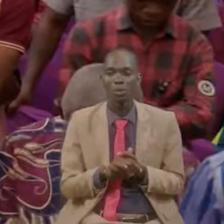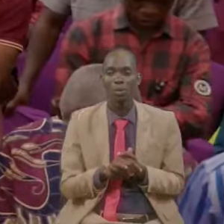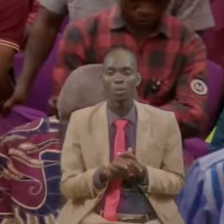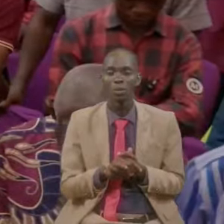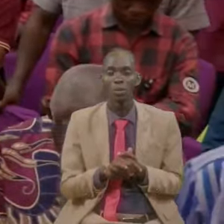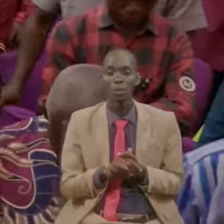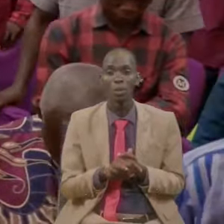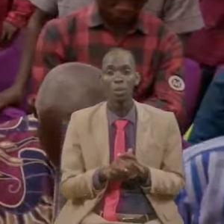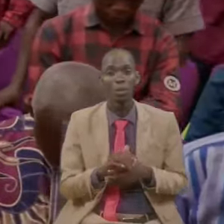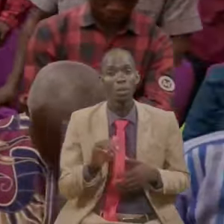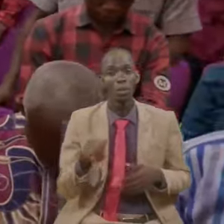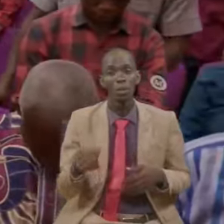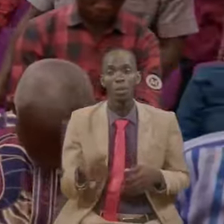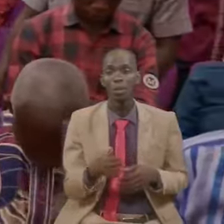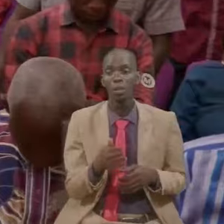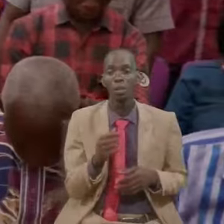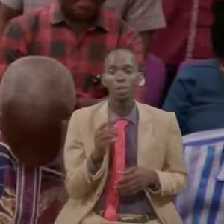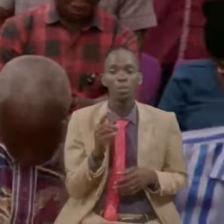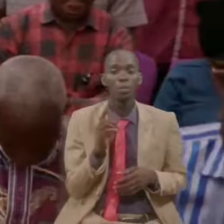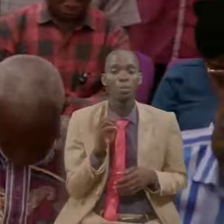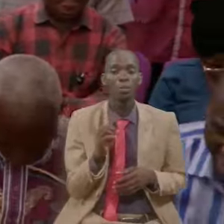Whoever stands,